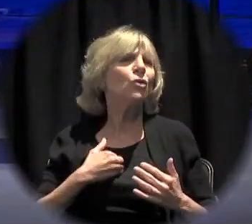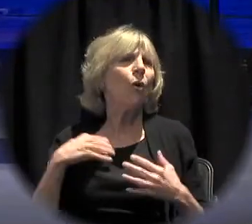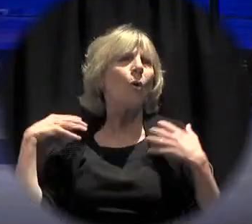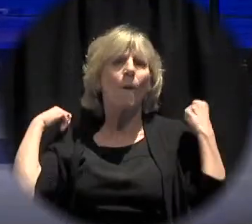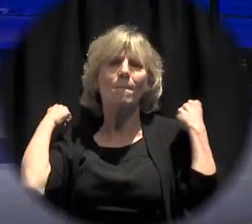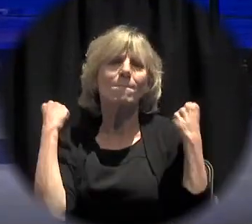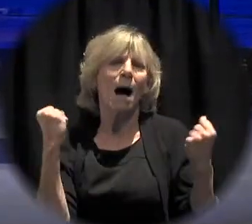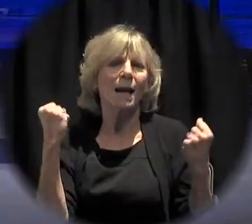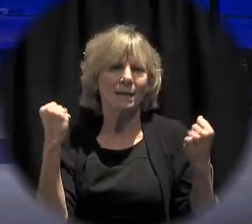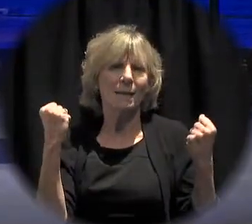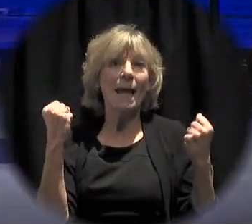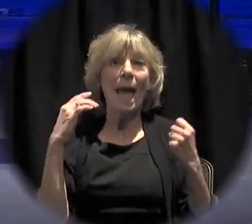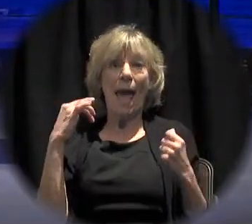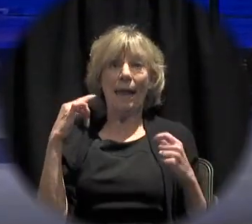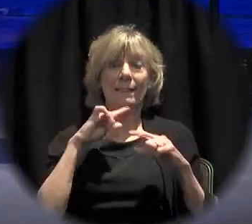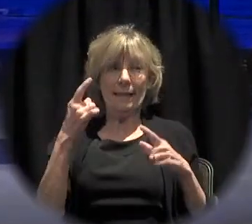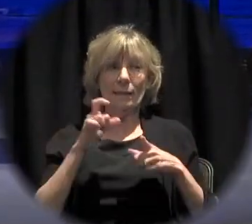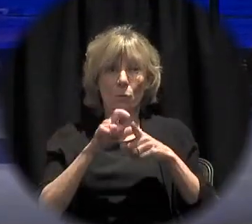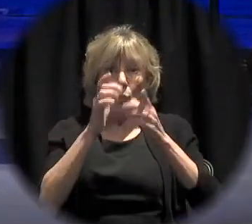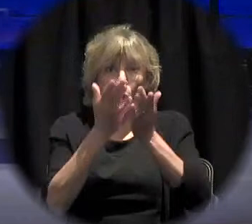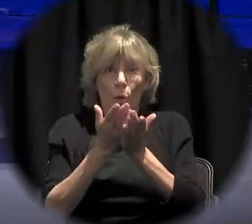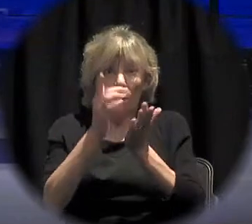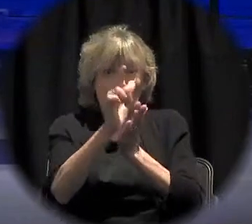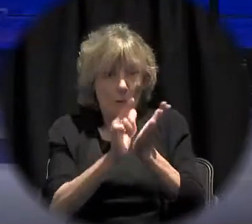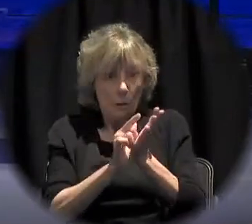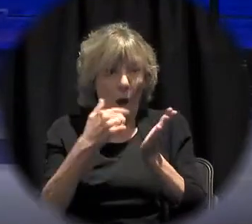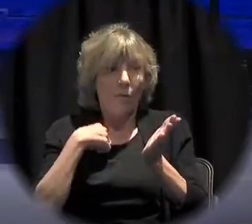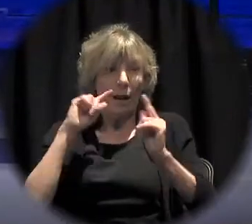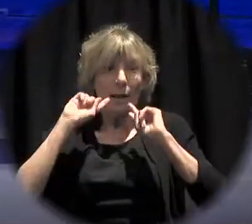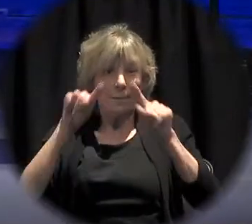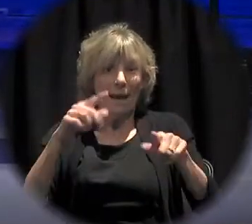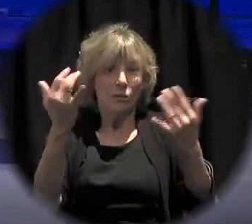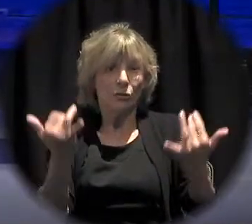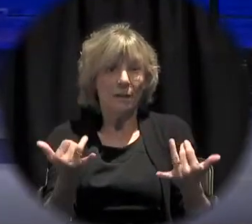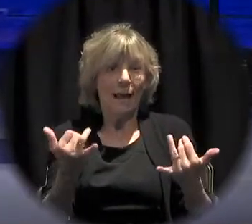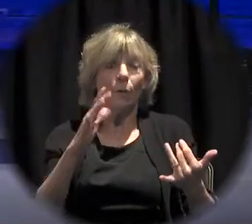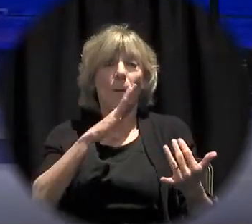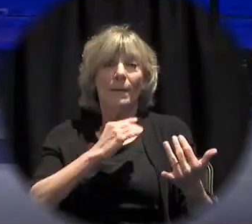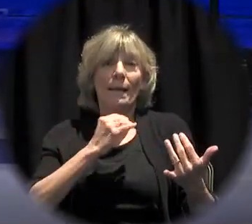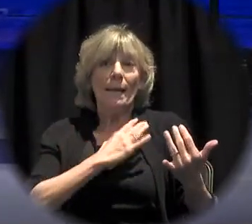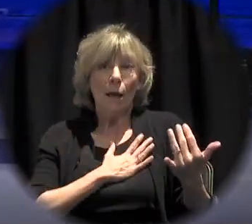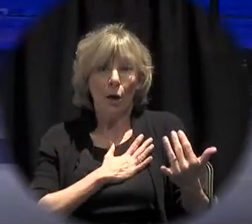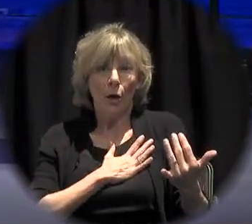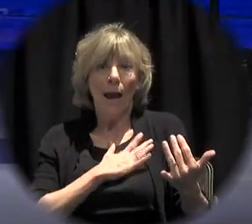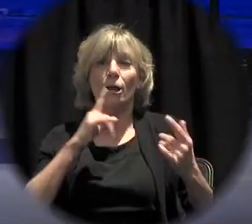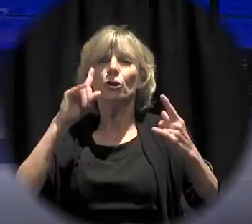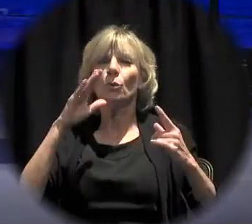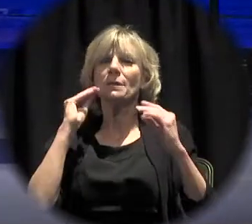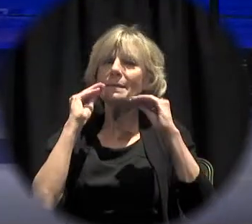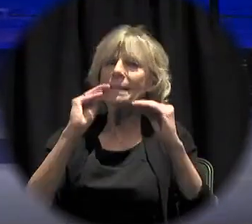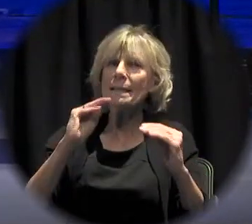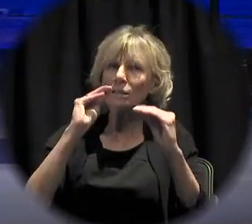shall be on your heart. And you shall teach them diligently to your children.